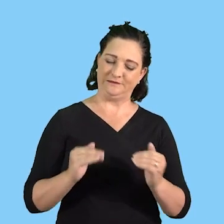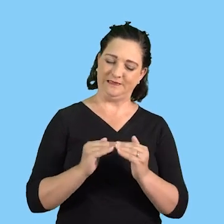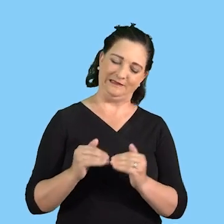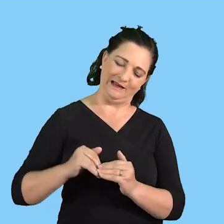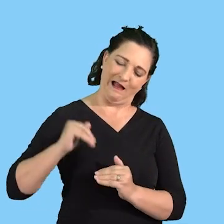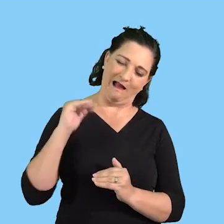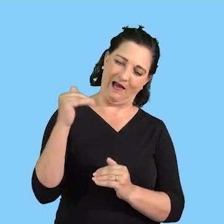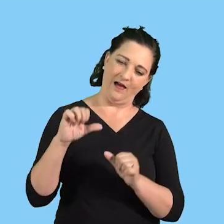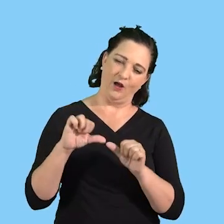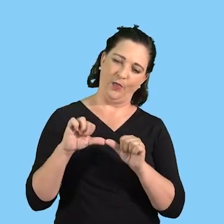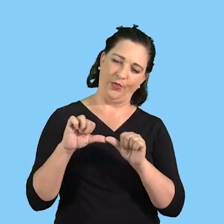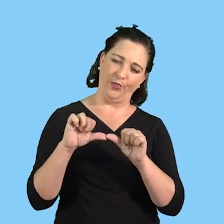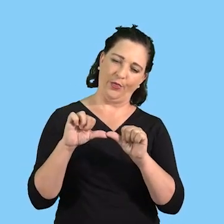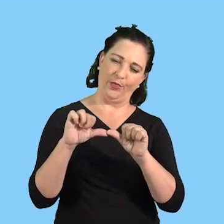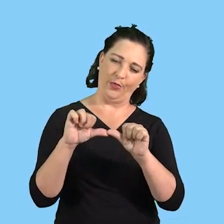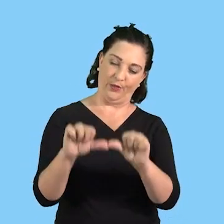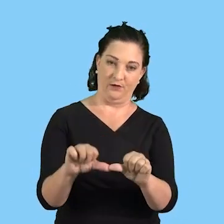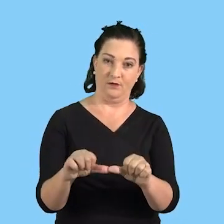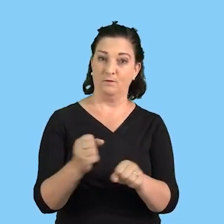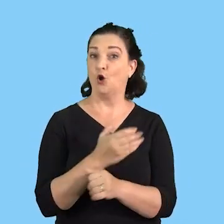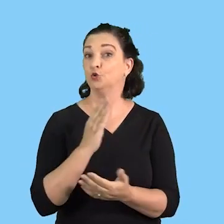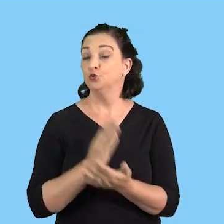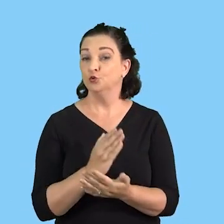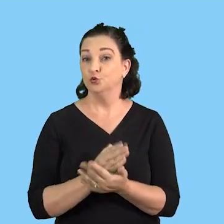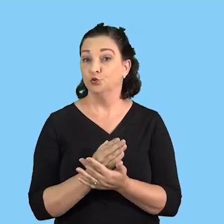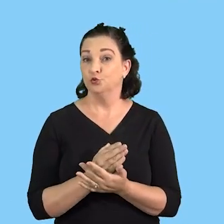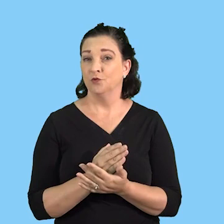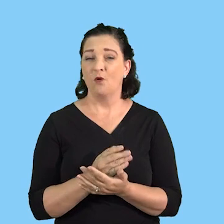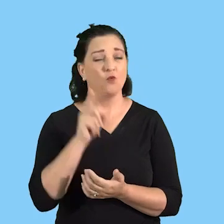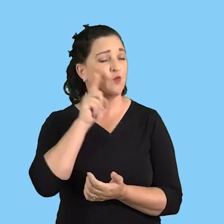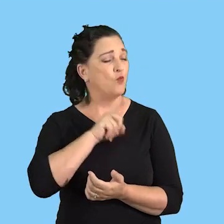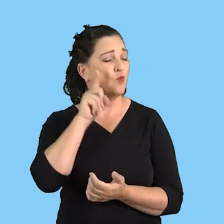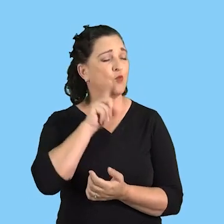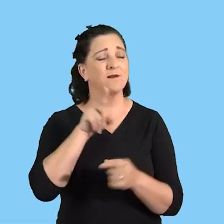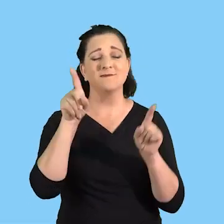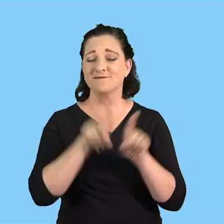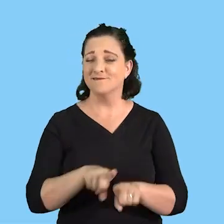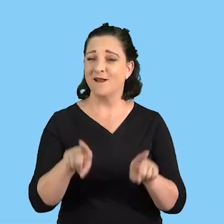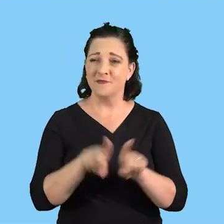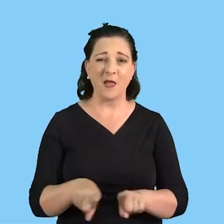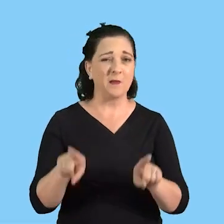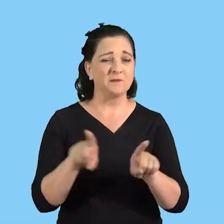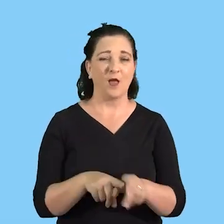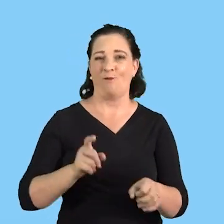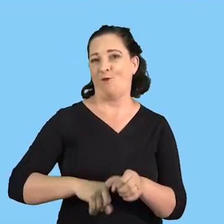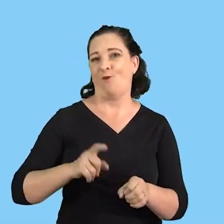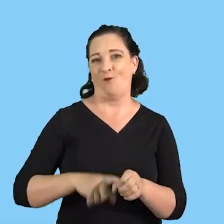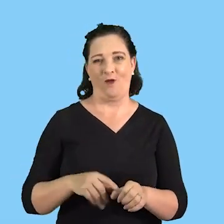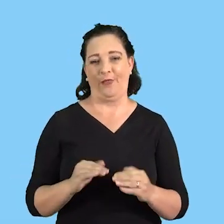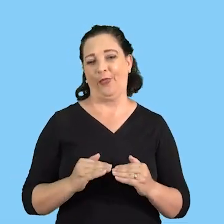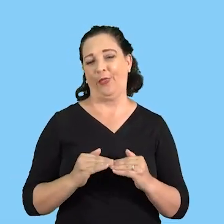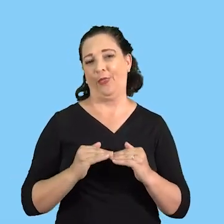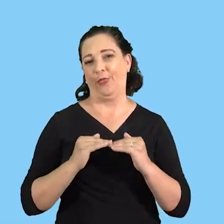consistently high standards. So in other words, we want to make sure that all the products that we are producing and selling to our